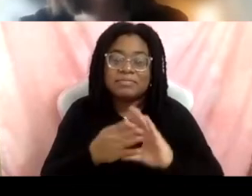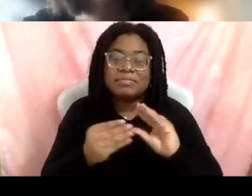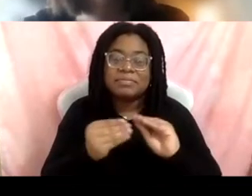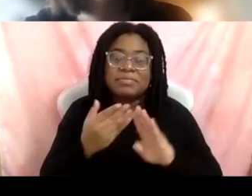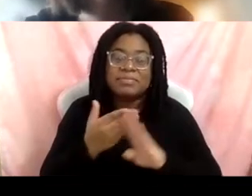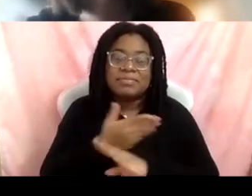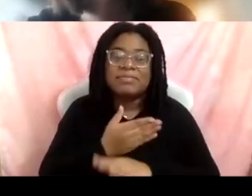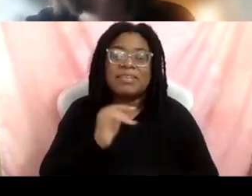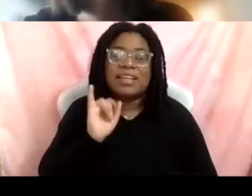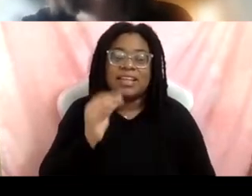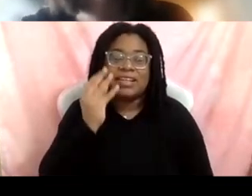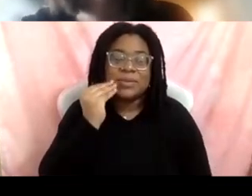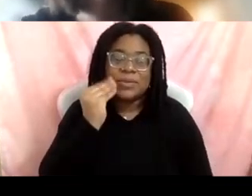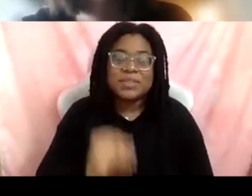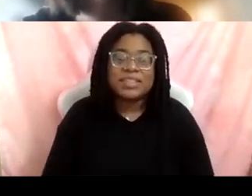that experience.